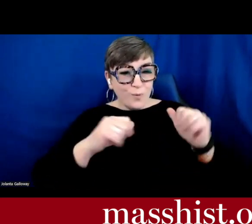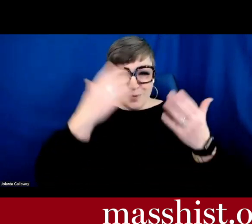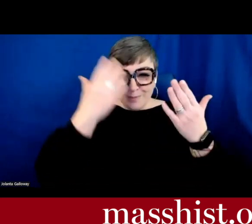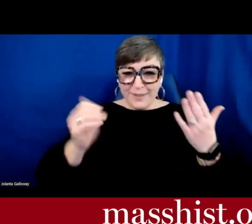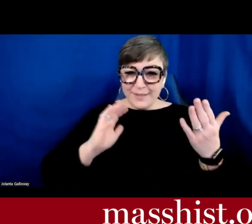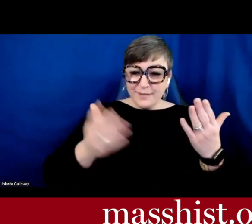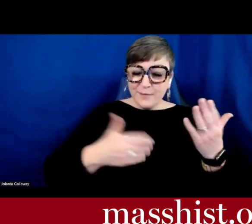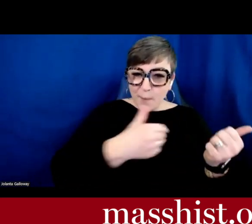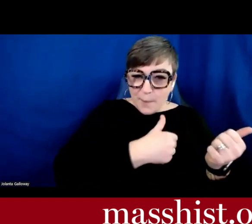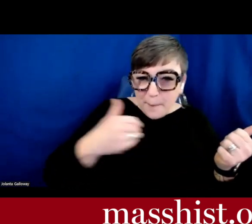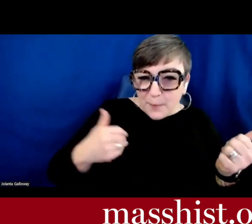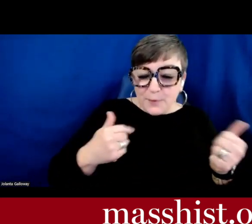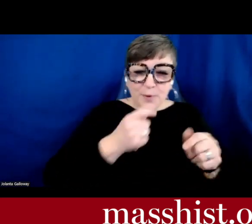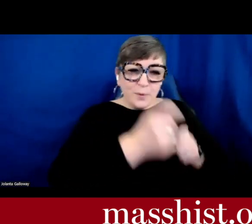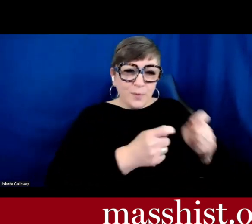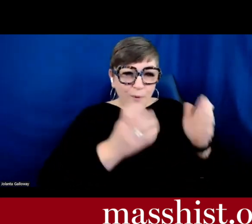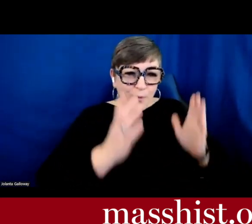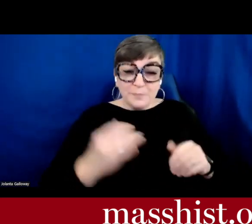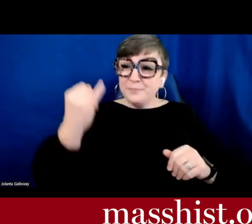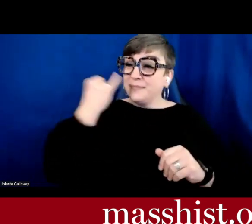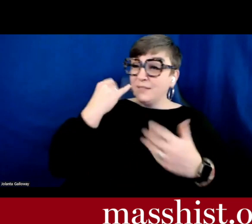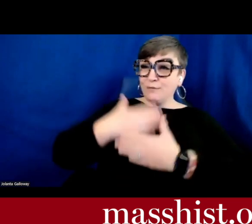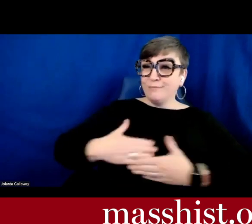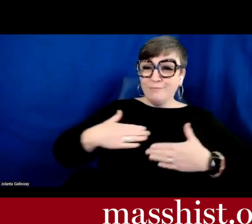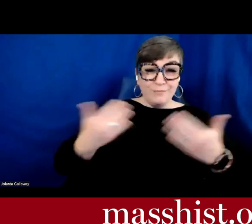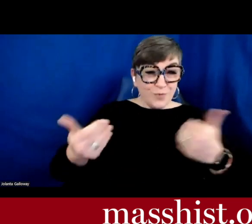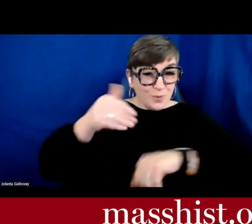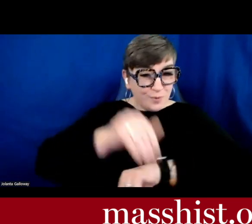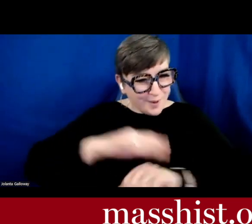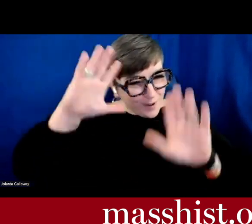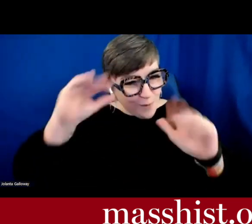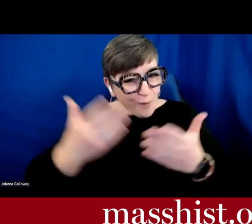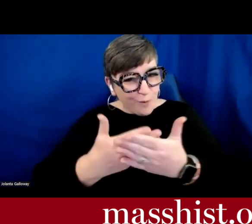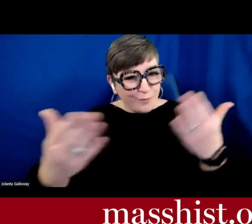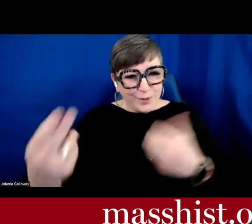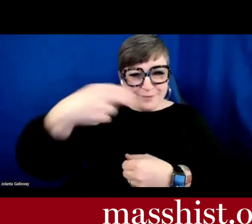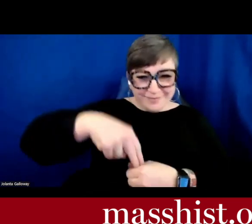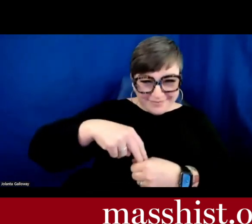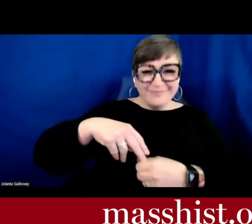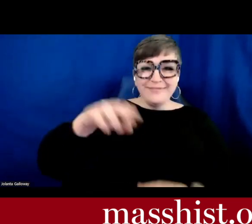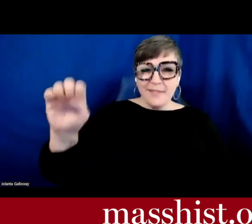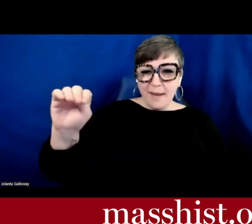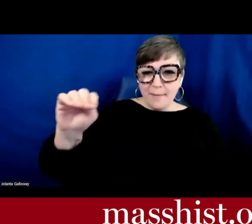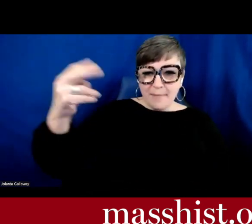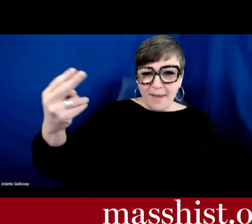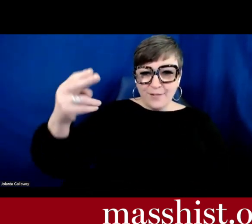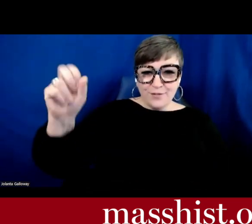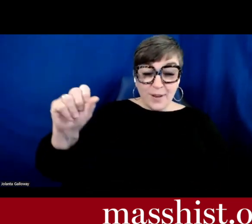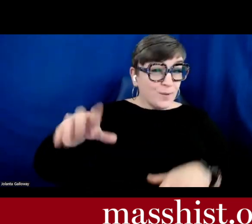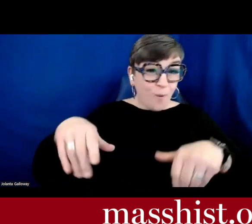and we hope that if you enjoy our program this evening you'll consider uh joining mhs or becoming a supporter in some way